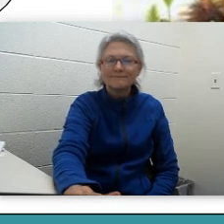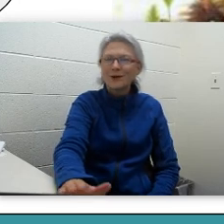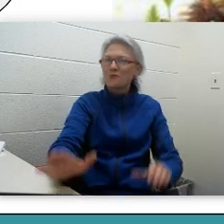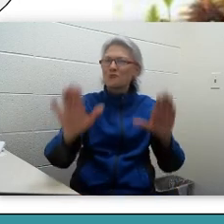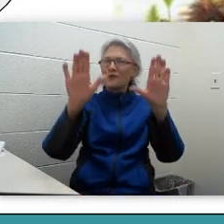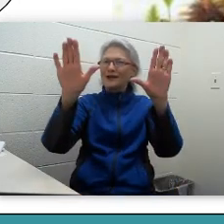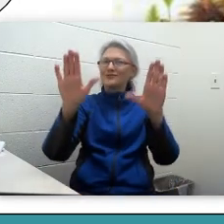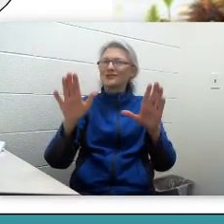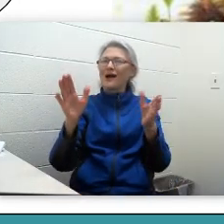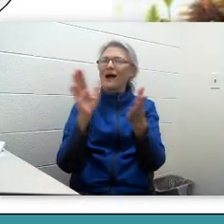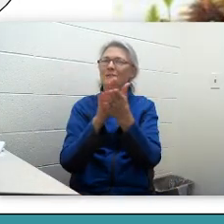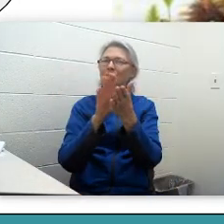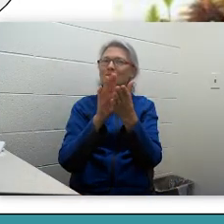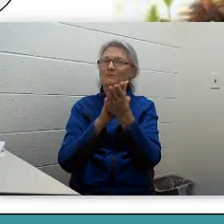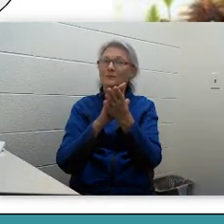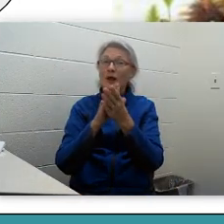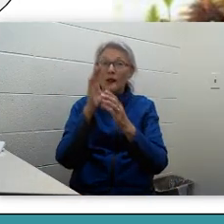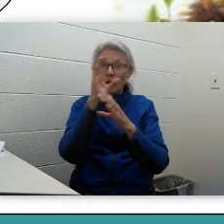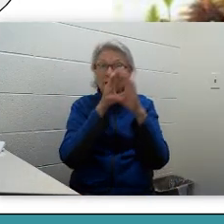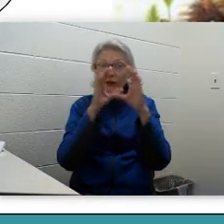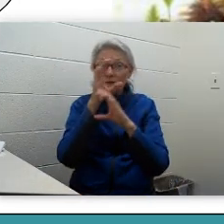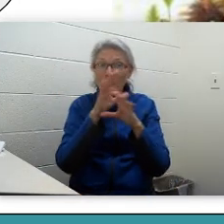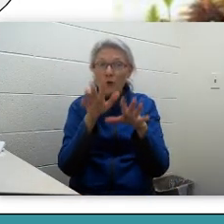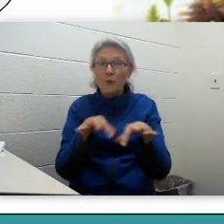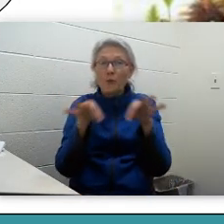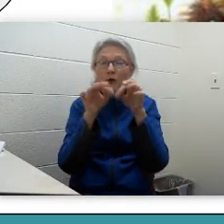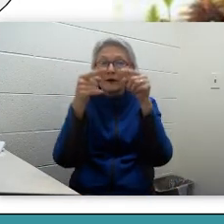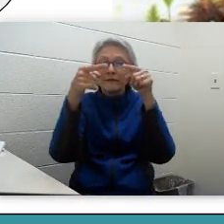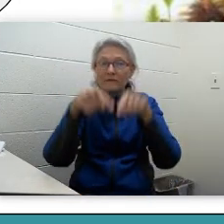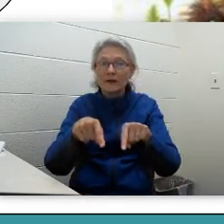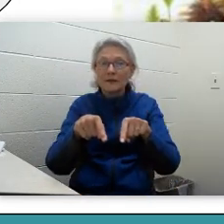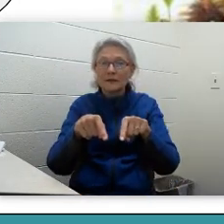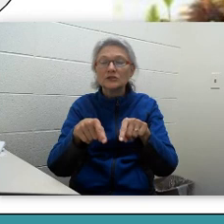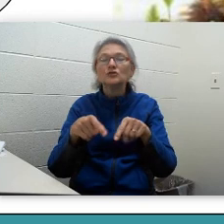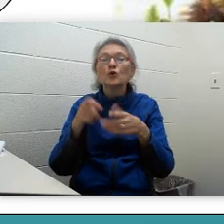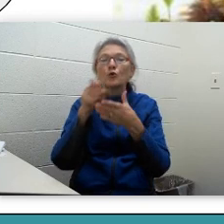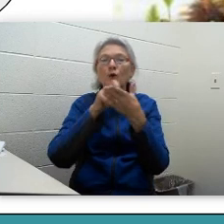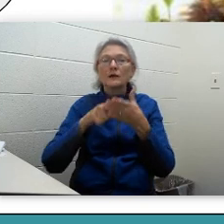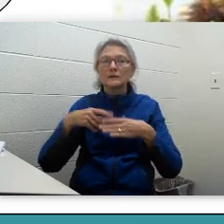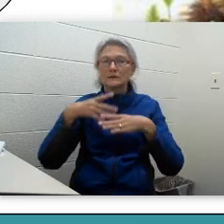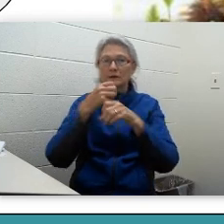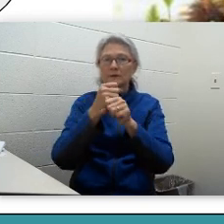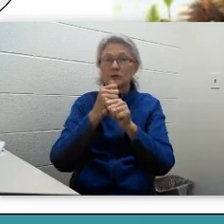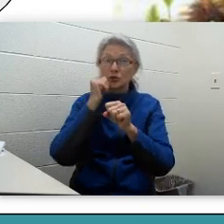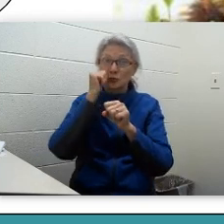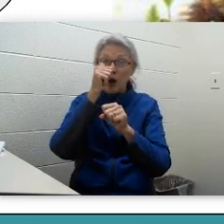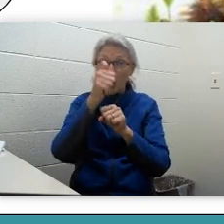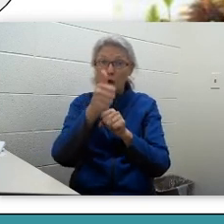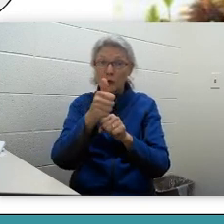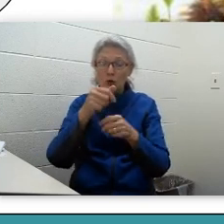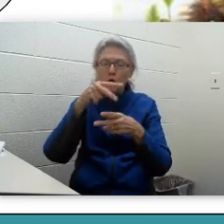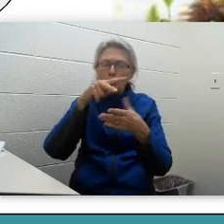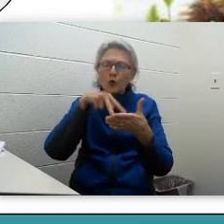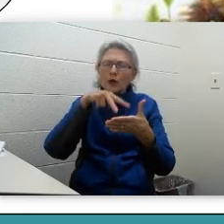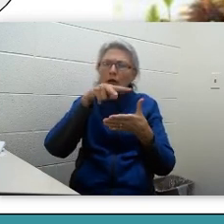Great job with looking for key events to create your summary. Tomorrow, we will be doing a close read